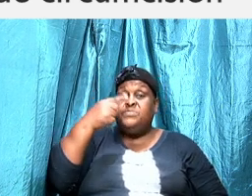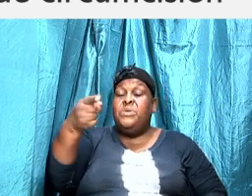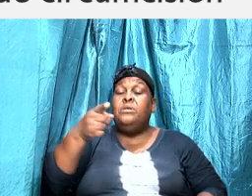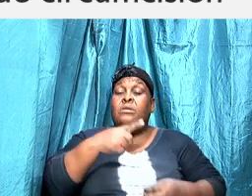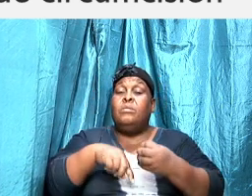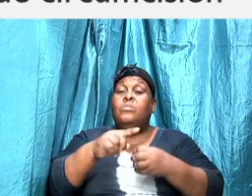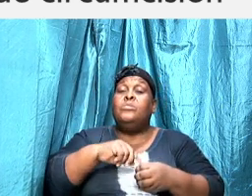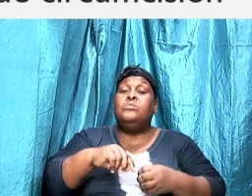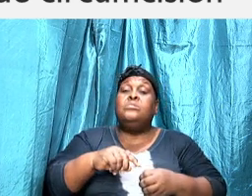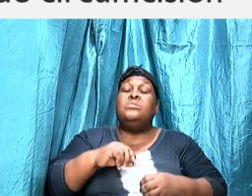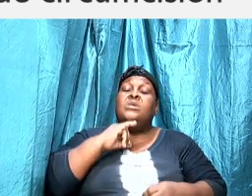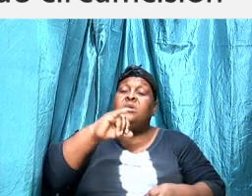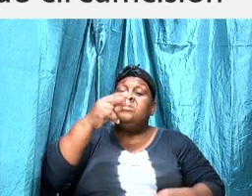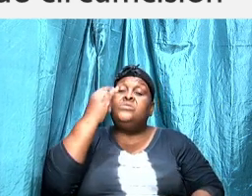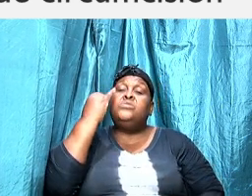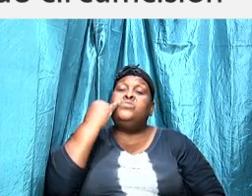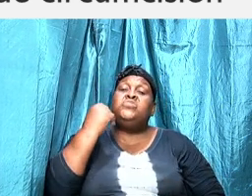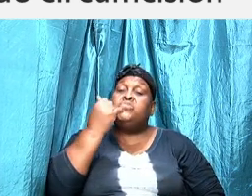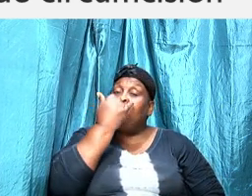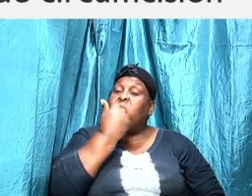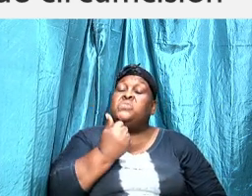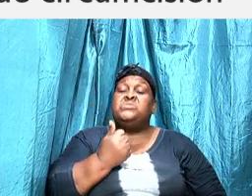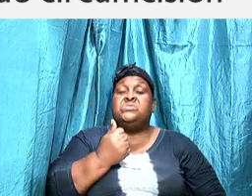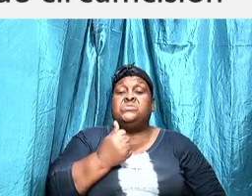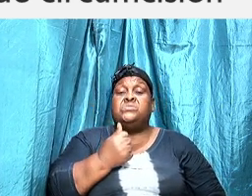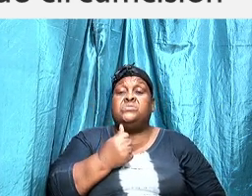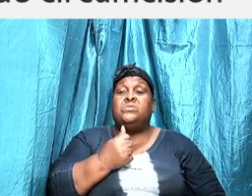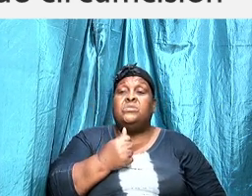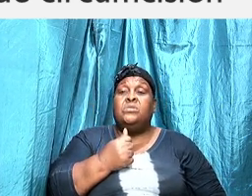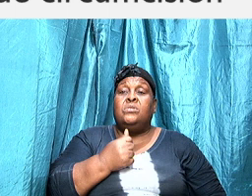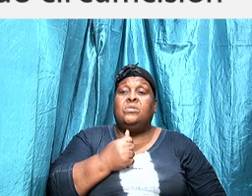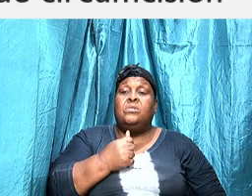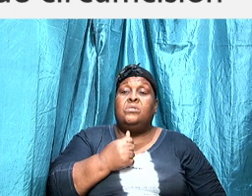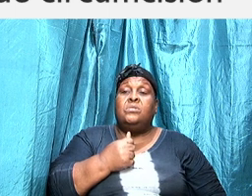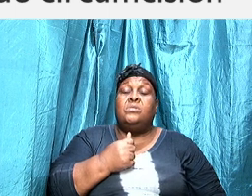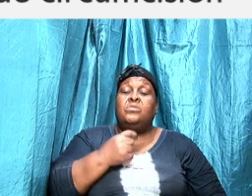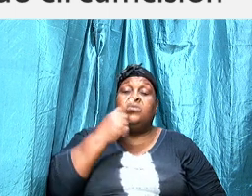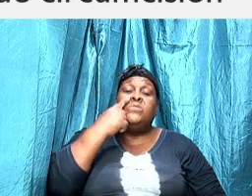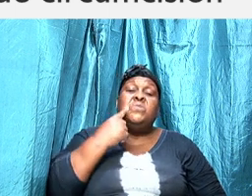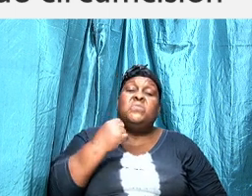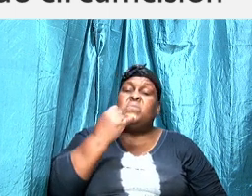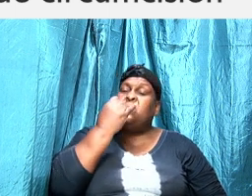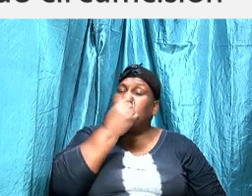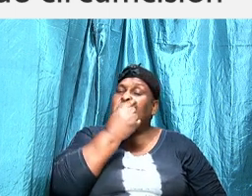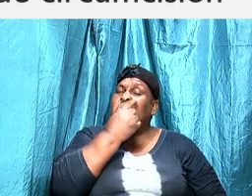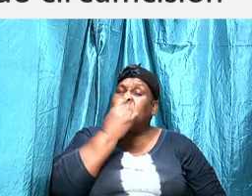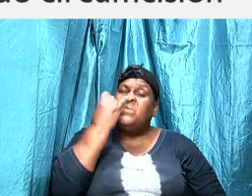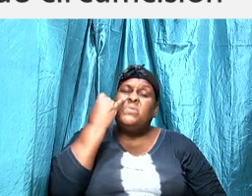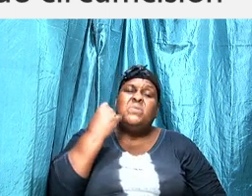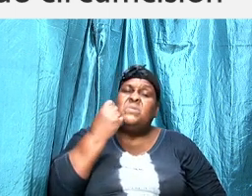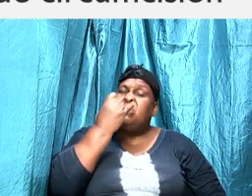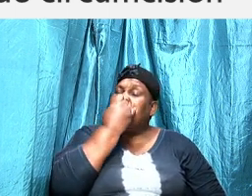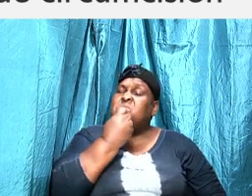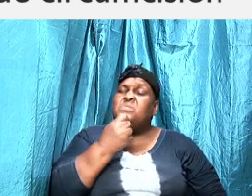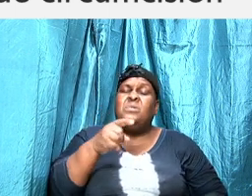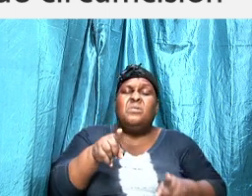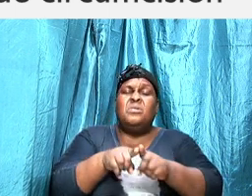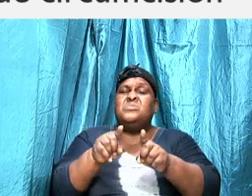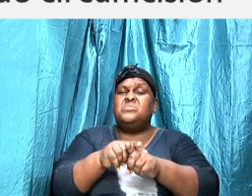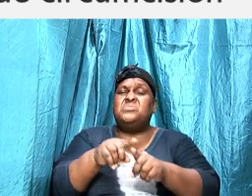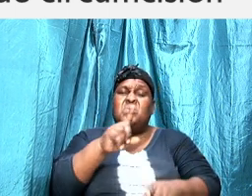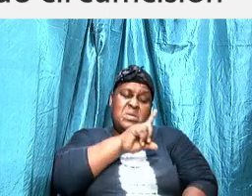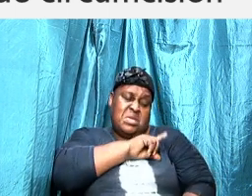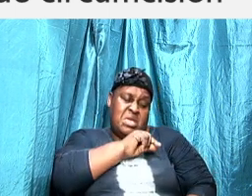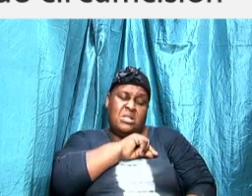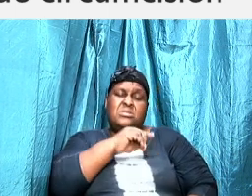And he said that the Jews were also guilty before God. So as you know,